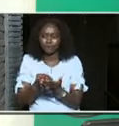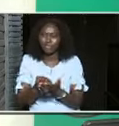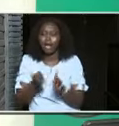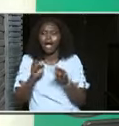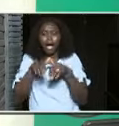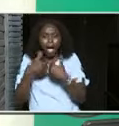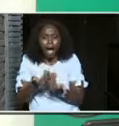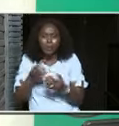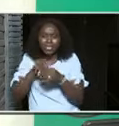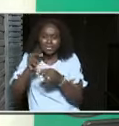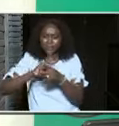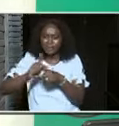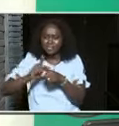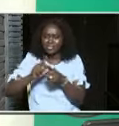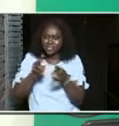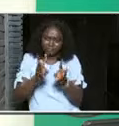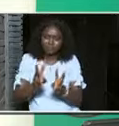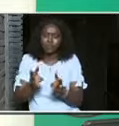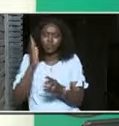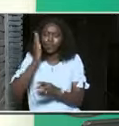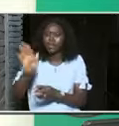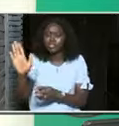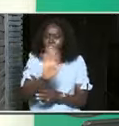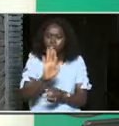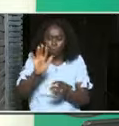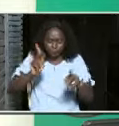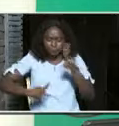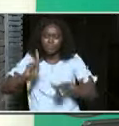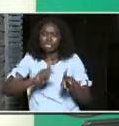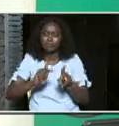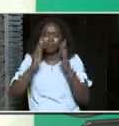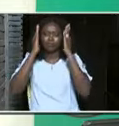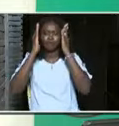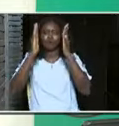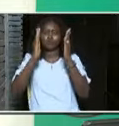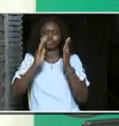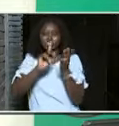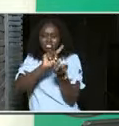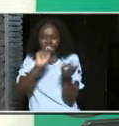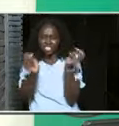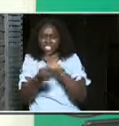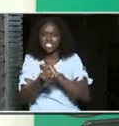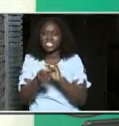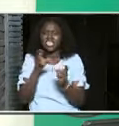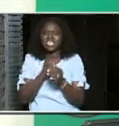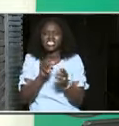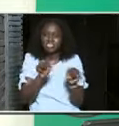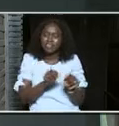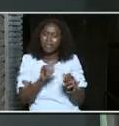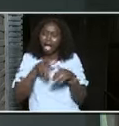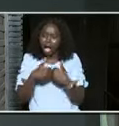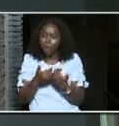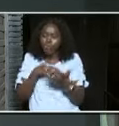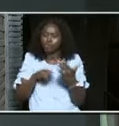in practical terms, will your people focus translate in terms of what you're going to do to essentially deal with